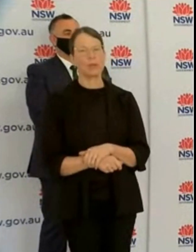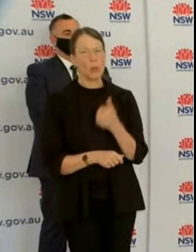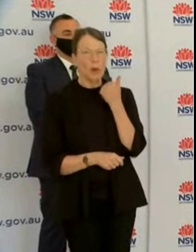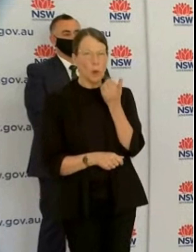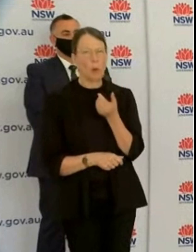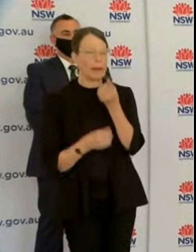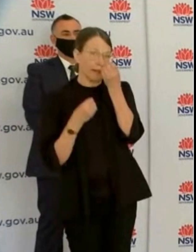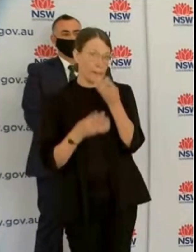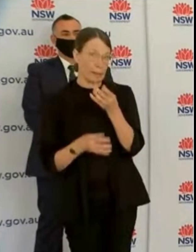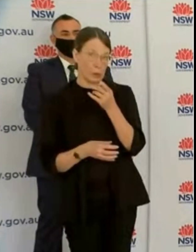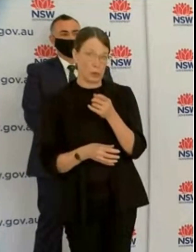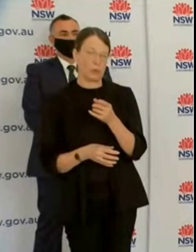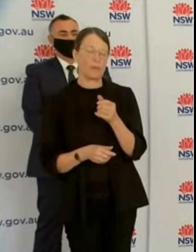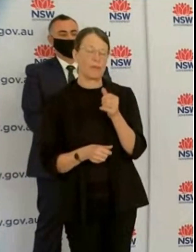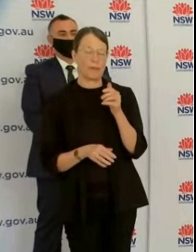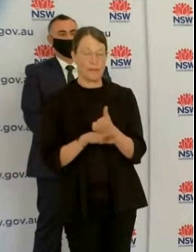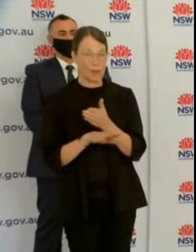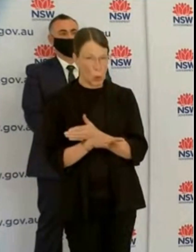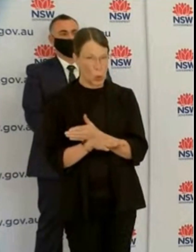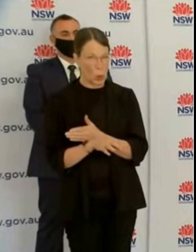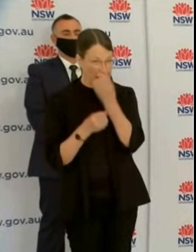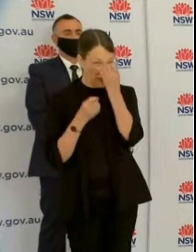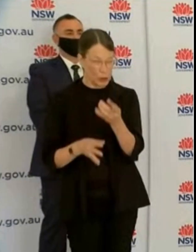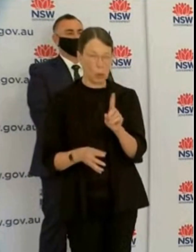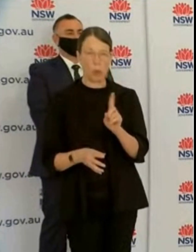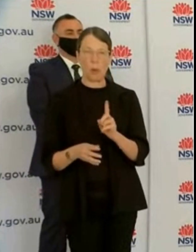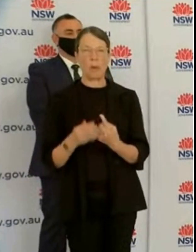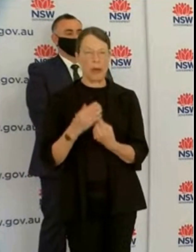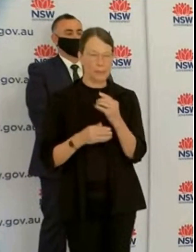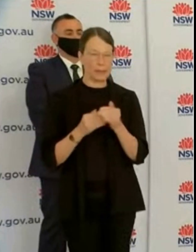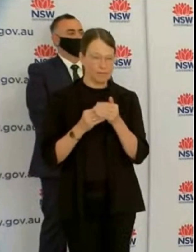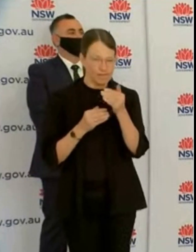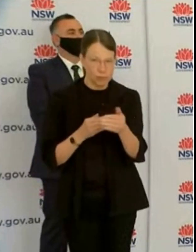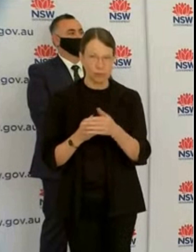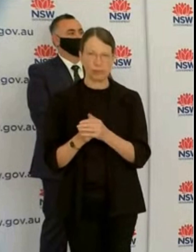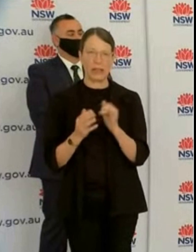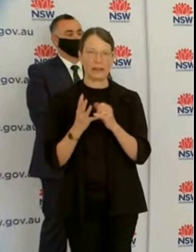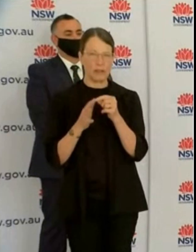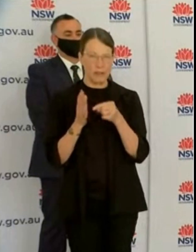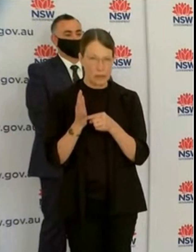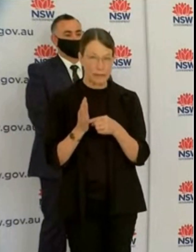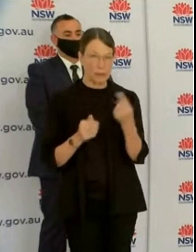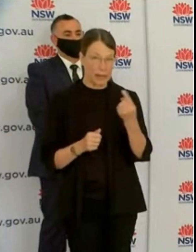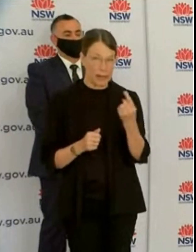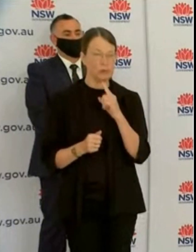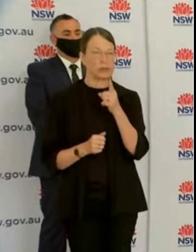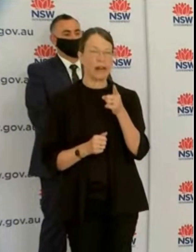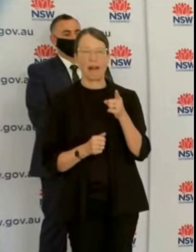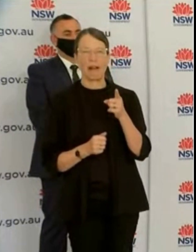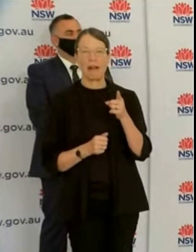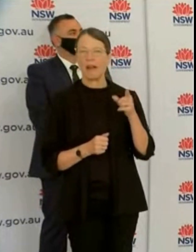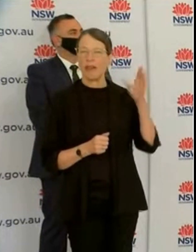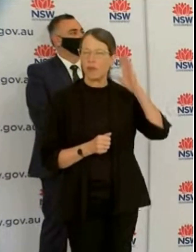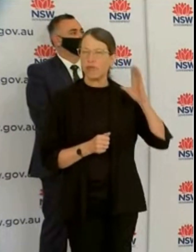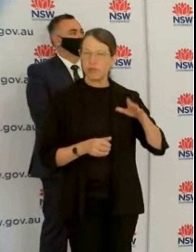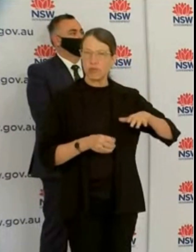regional communities know with enough notice what life is like from September 11. So that's certainly always our